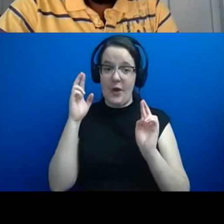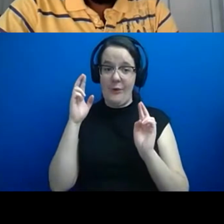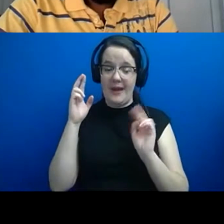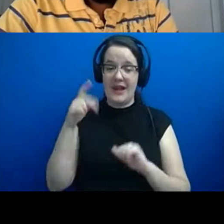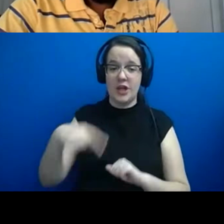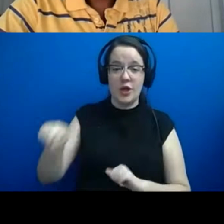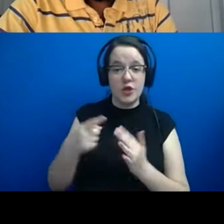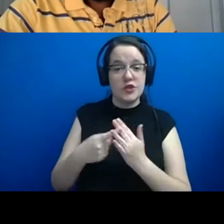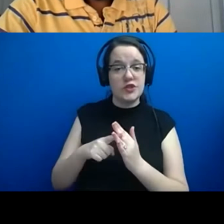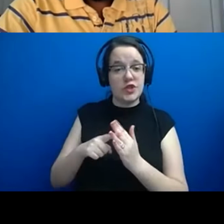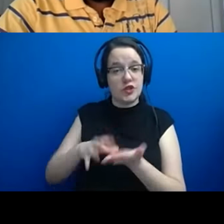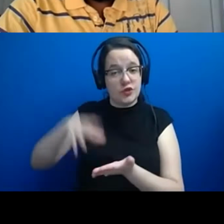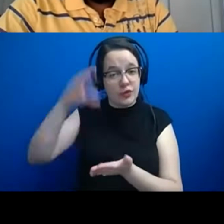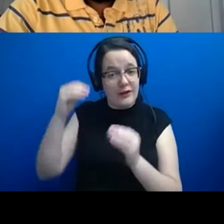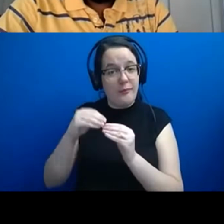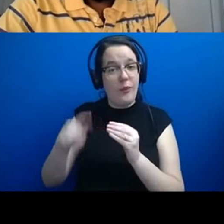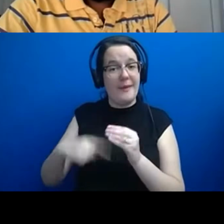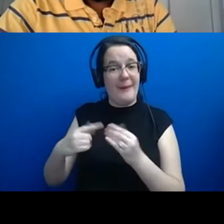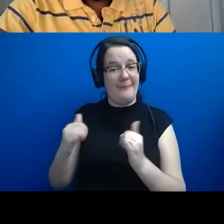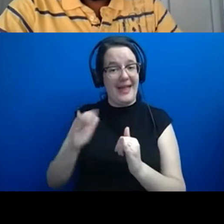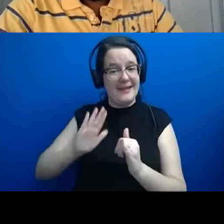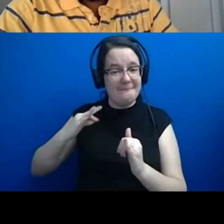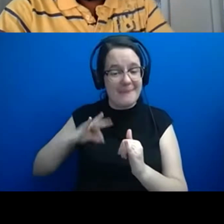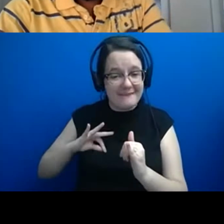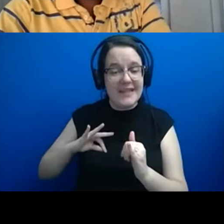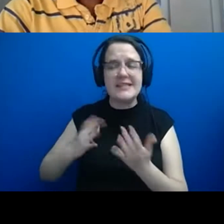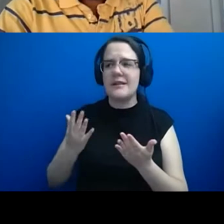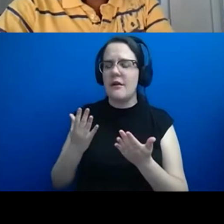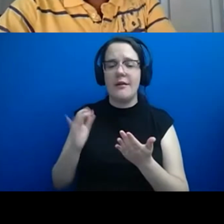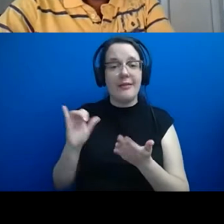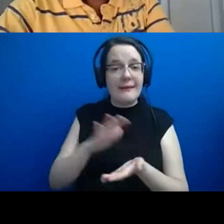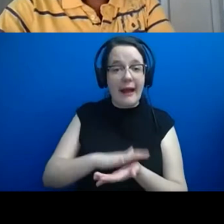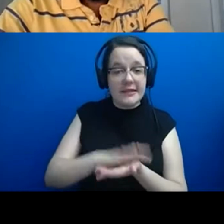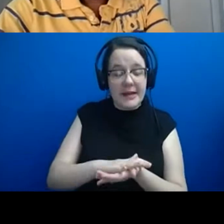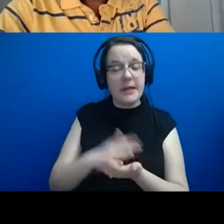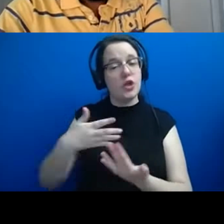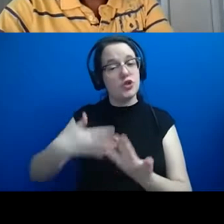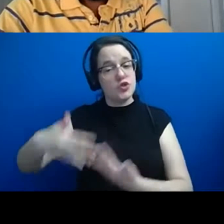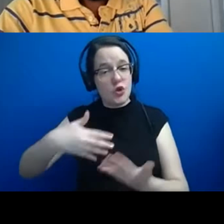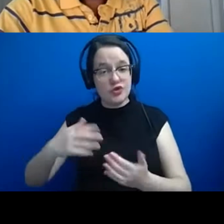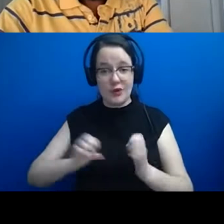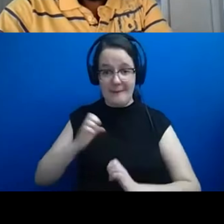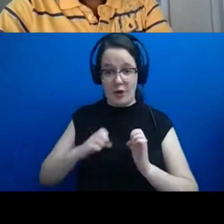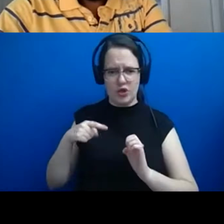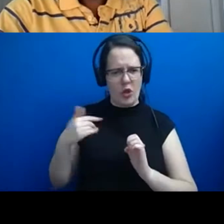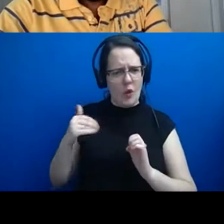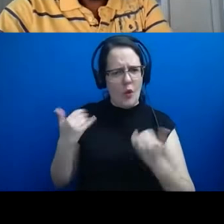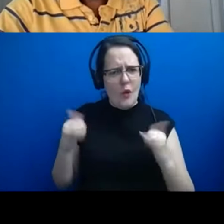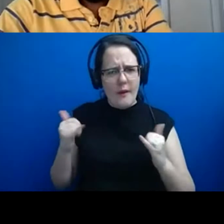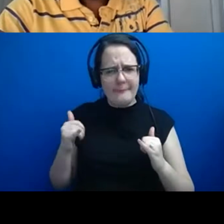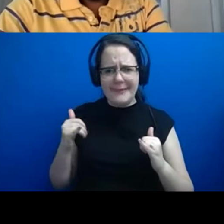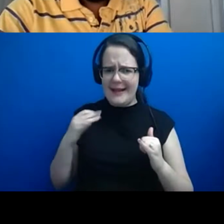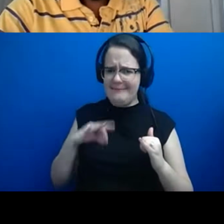the benefits of play, like academically, socially, emotionally, the benefits that come from that, even